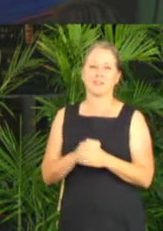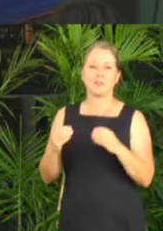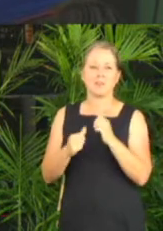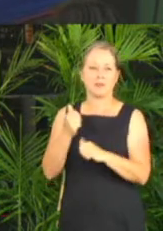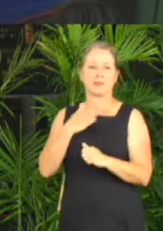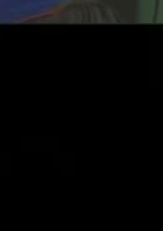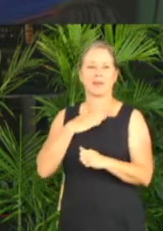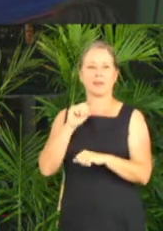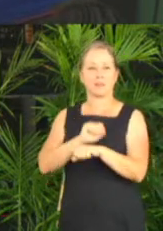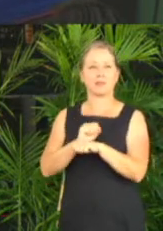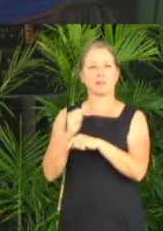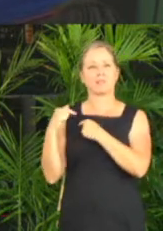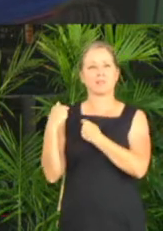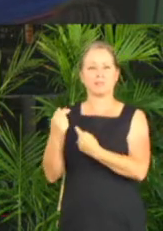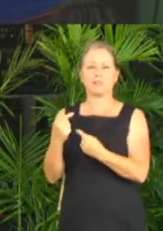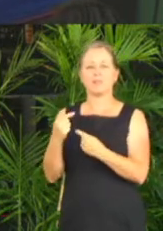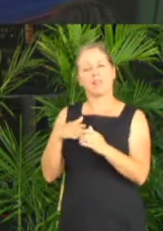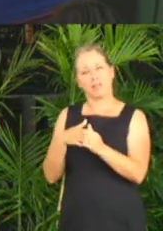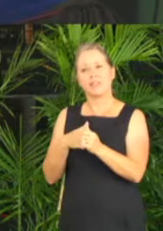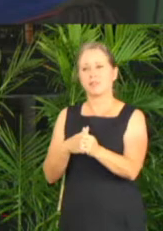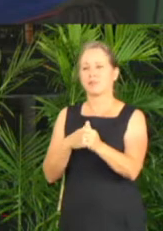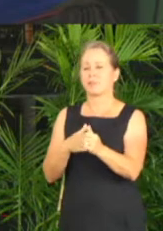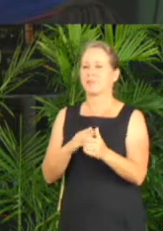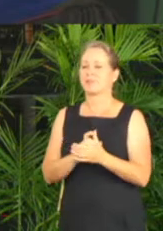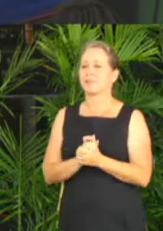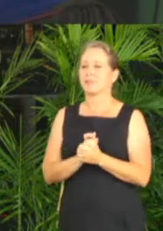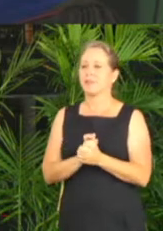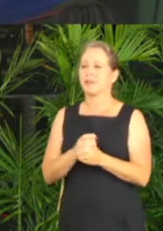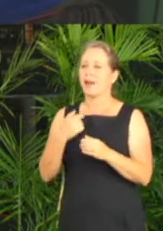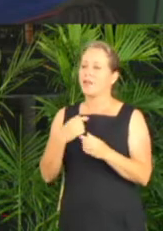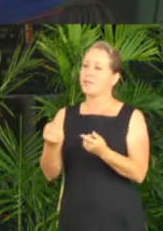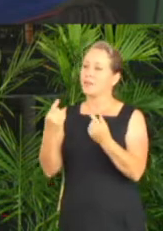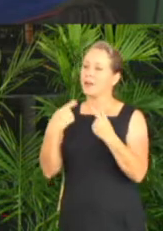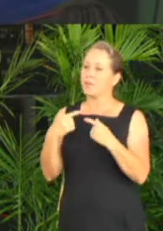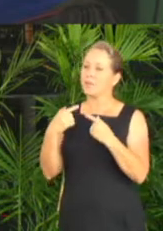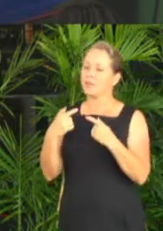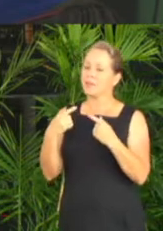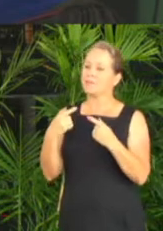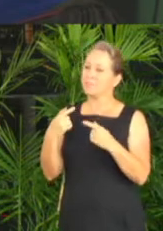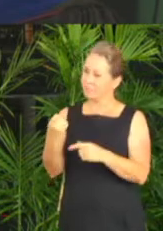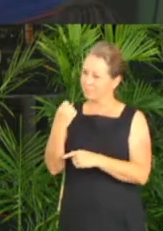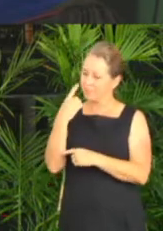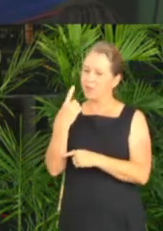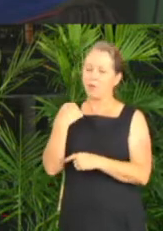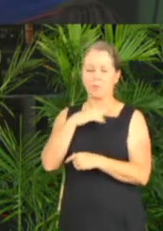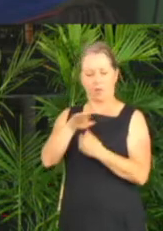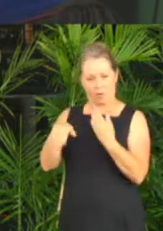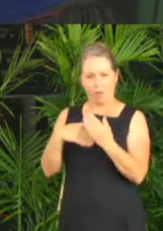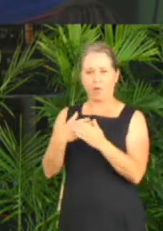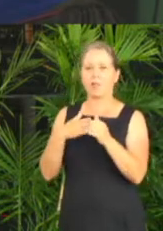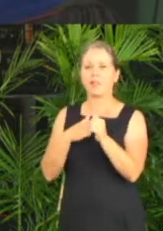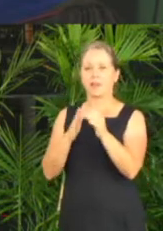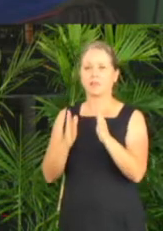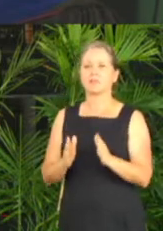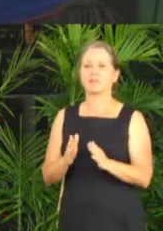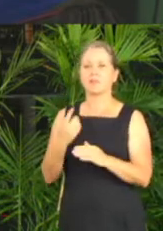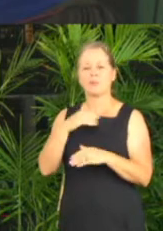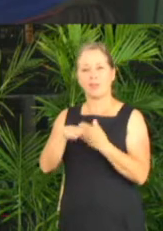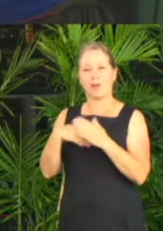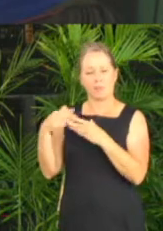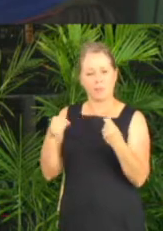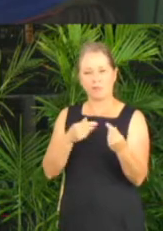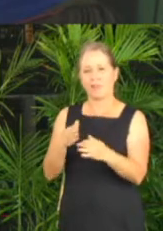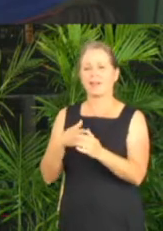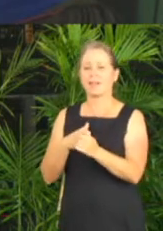Most of my career has been in leadership, and I have come to the conclusion that we're all leaders. We all